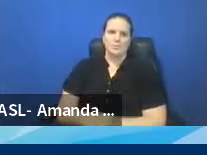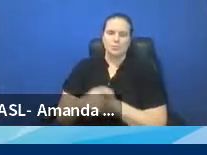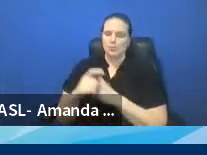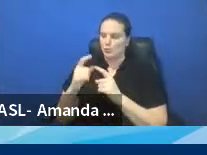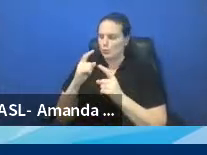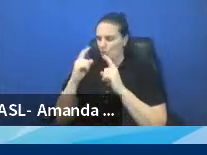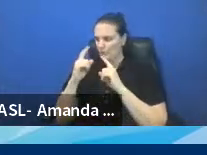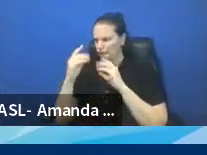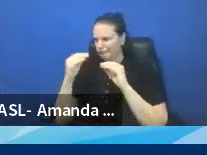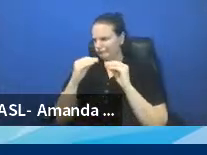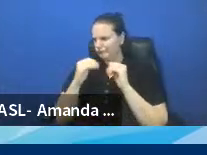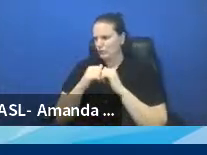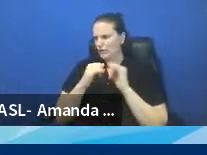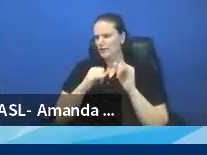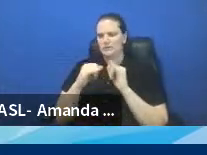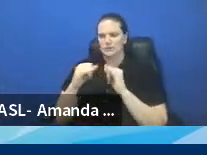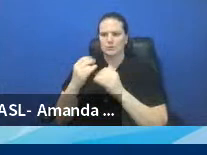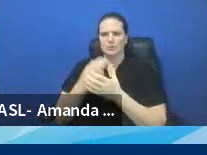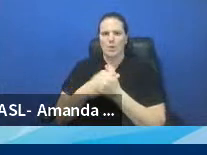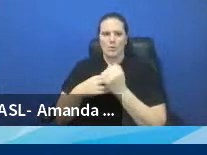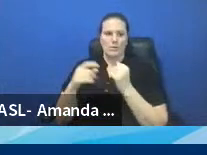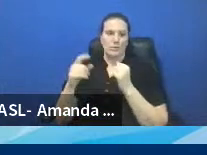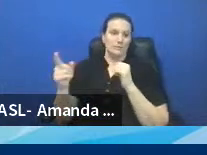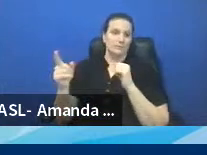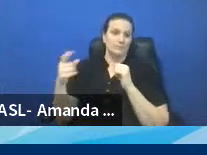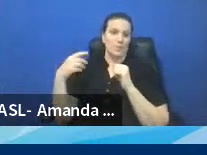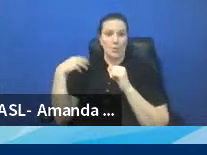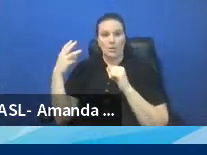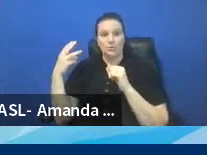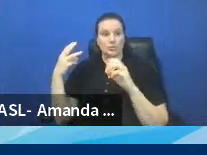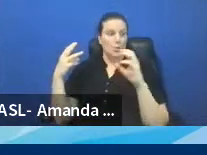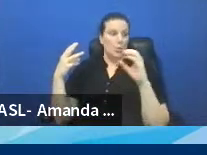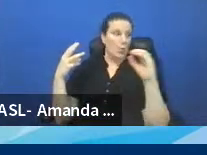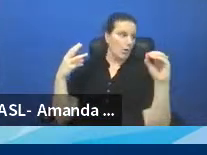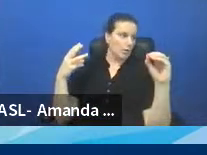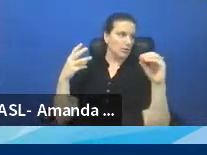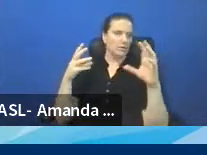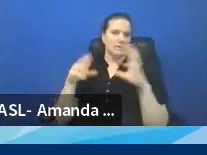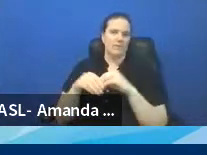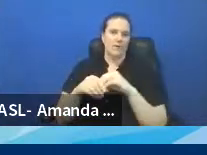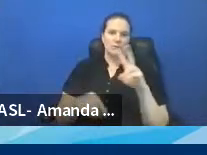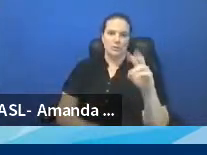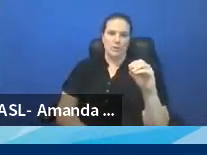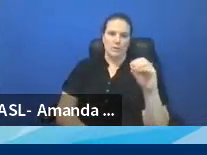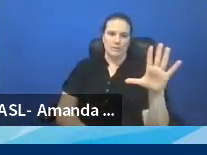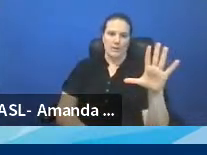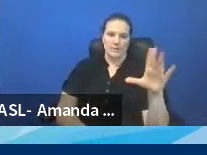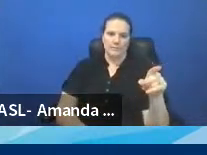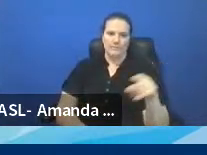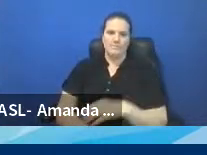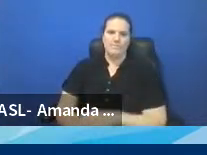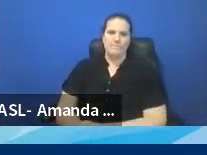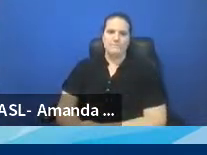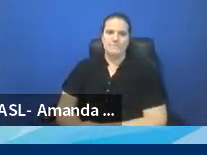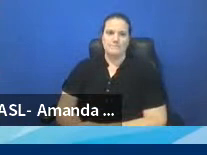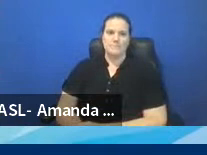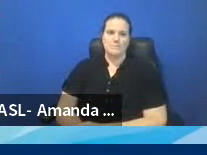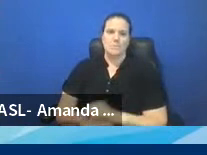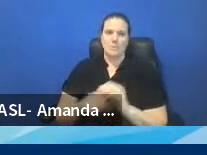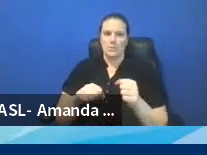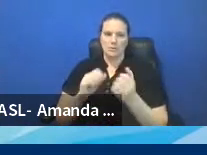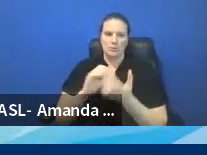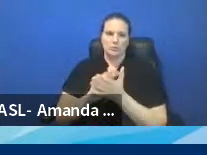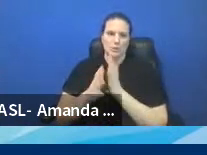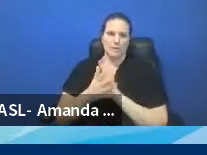conversations with individuals on both sides of the river regarding the 205 bridge and the potential